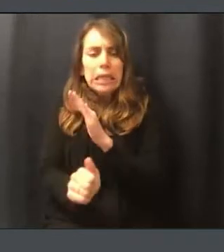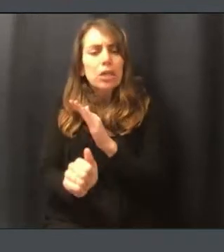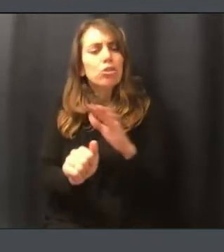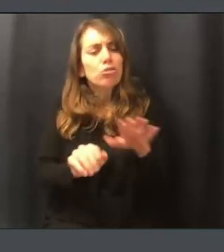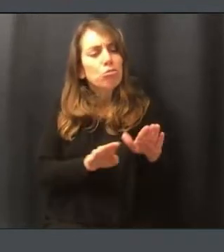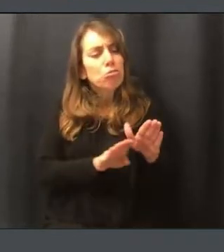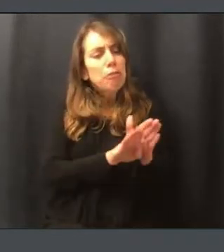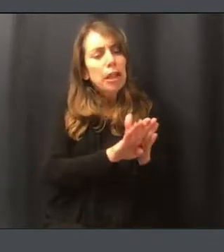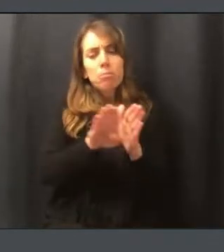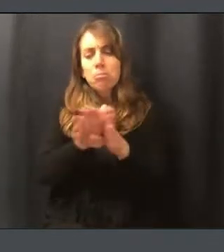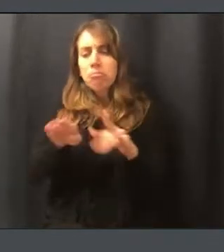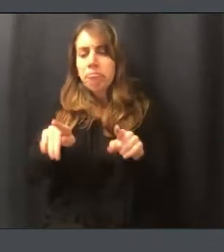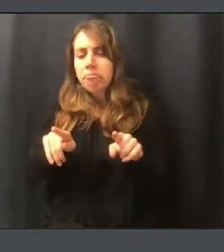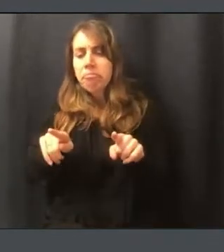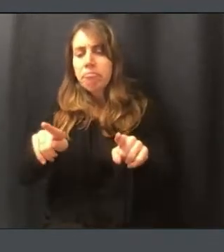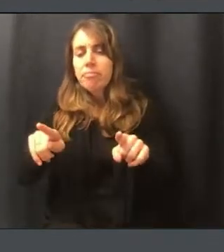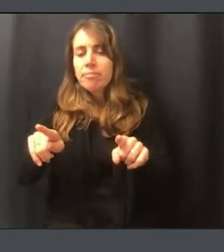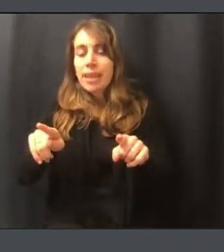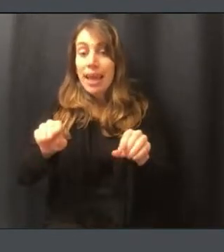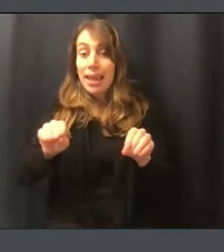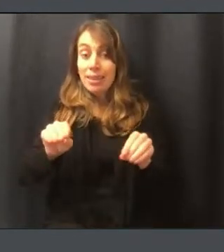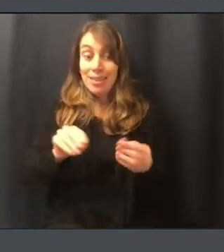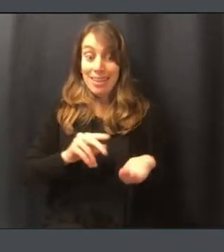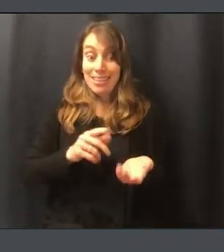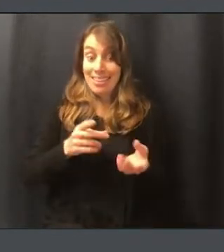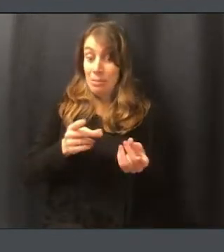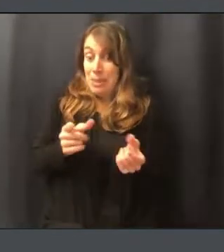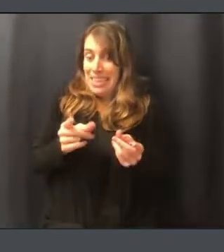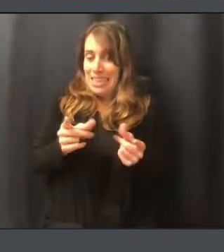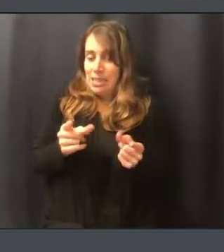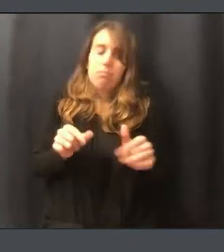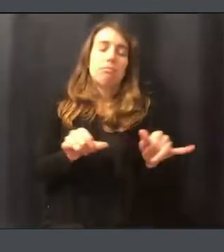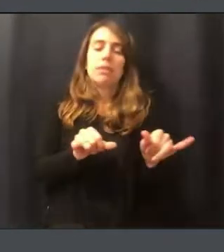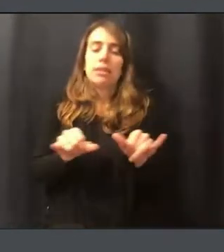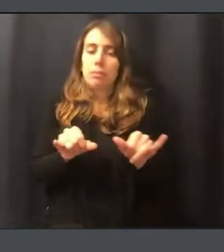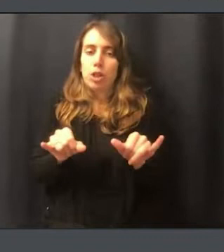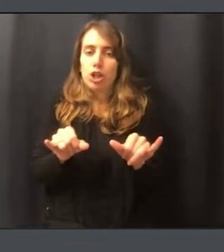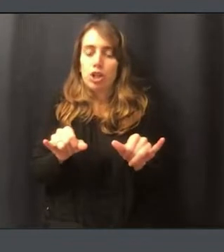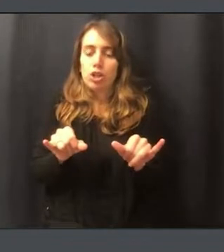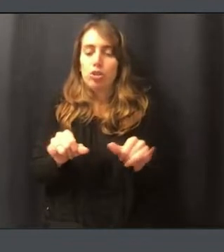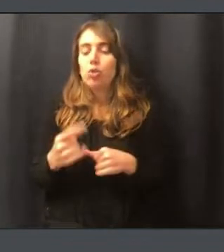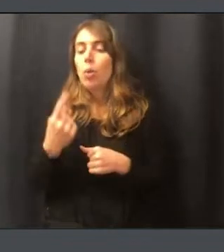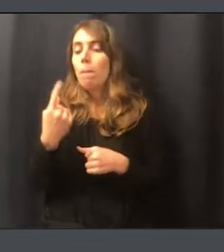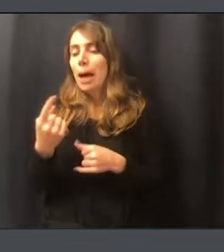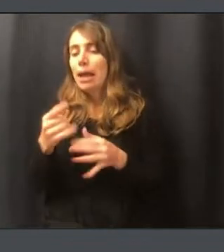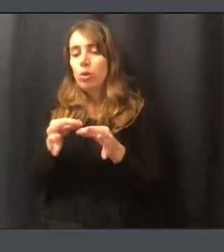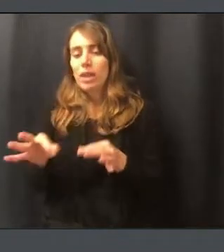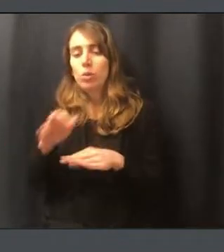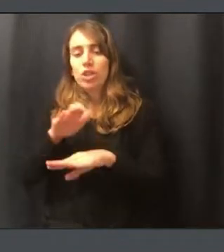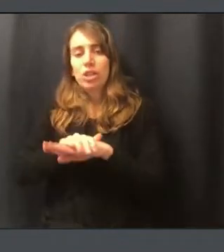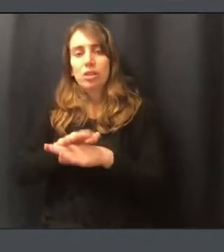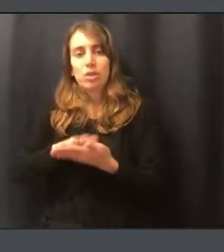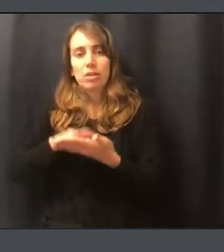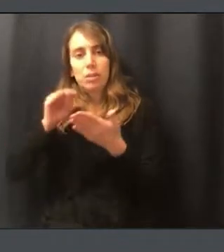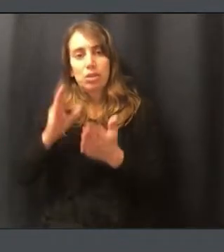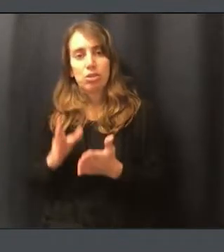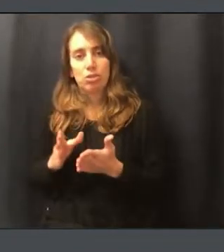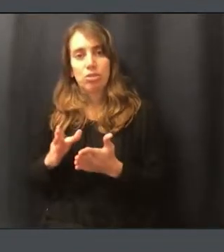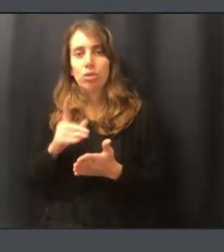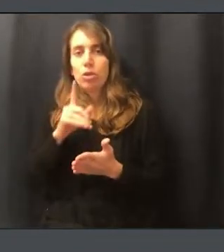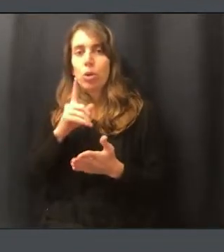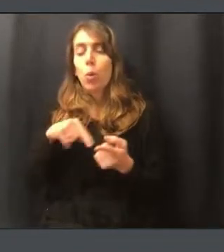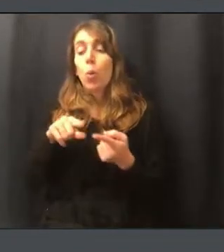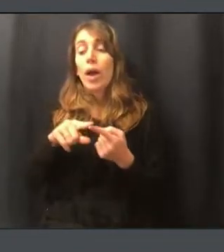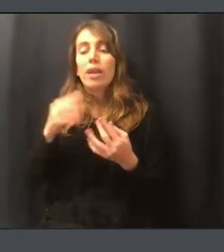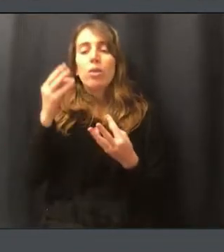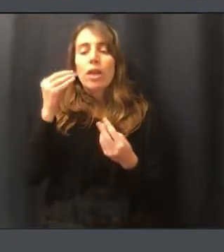right? So let's think about monolingual English speakers, and we think about Brown's morphemes, right? And we think, oh,